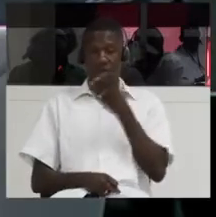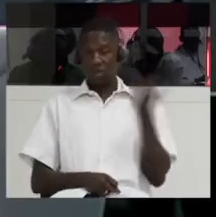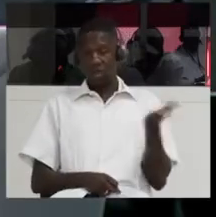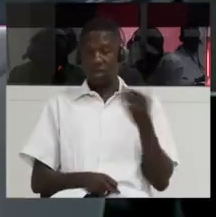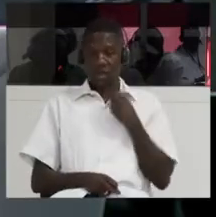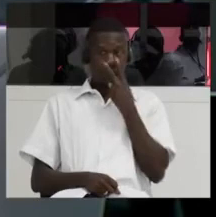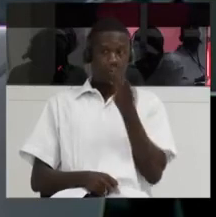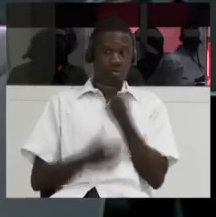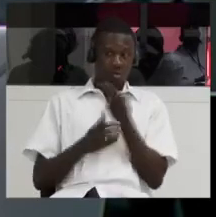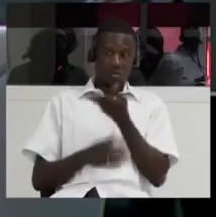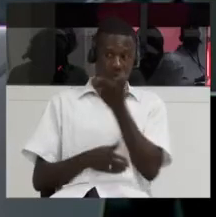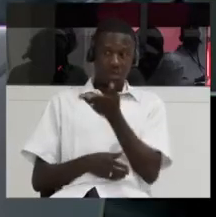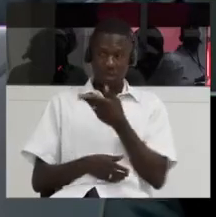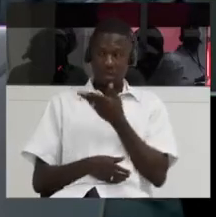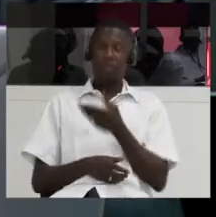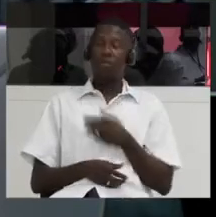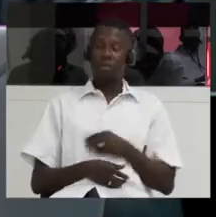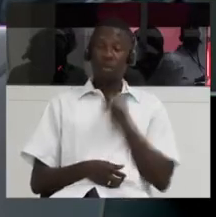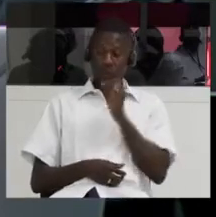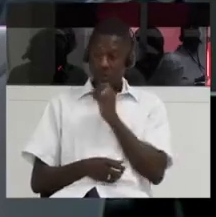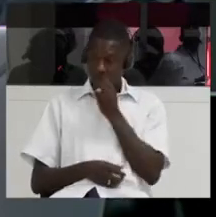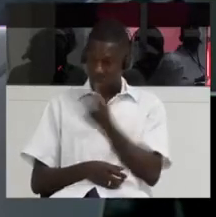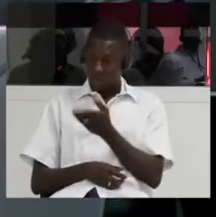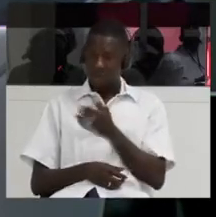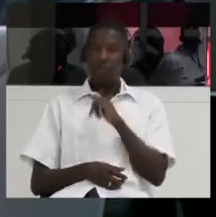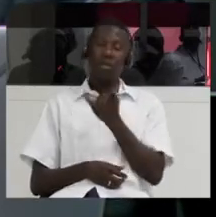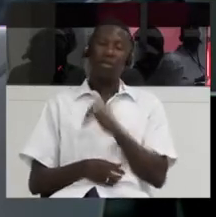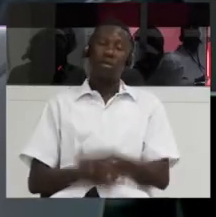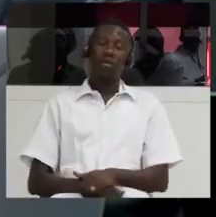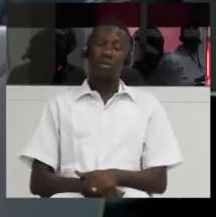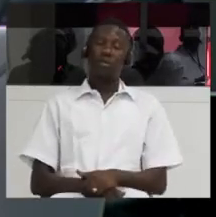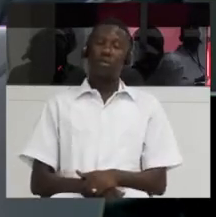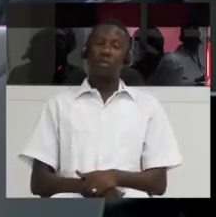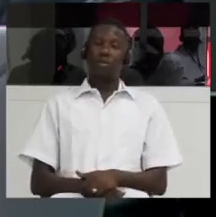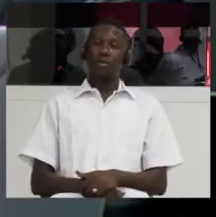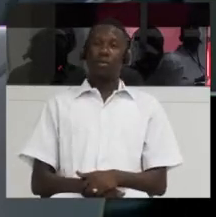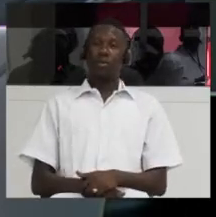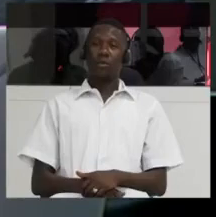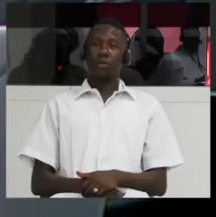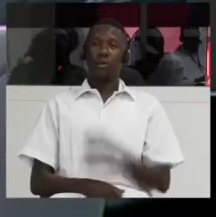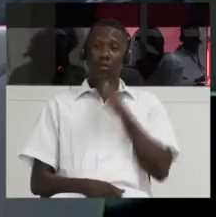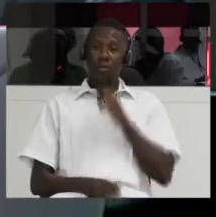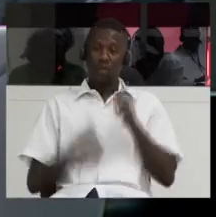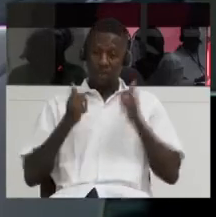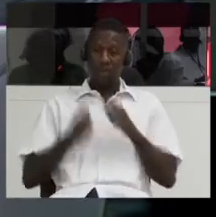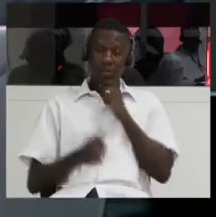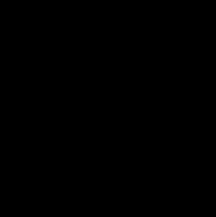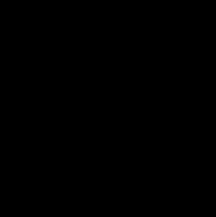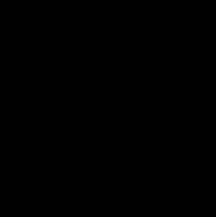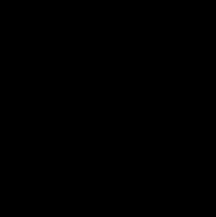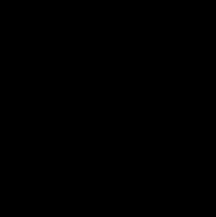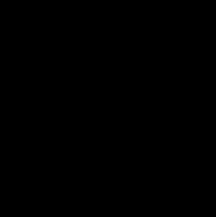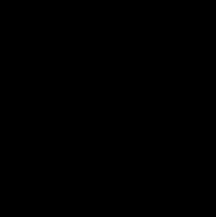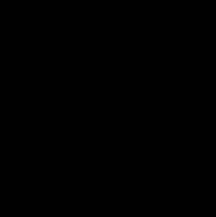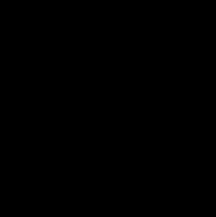your testimony? Yes. Mr. Chairman, it is 5 minutes to the first break.